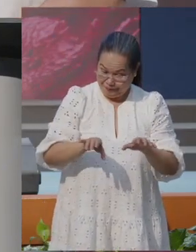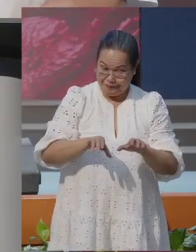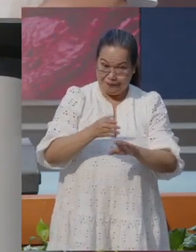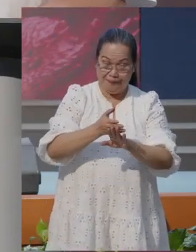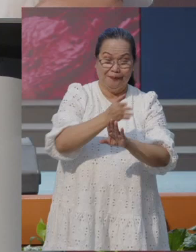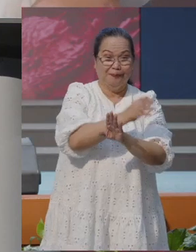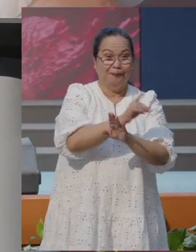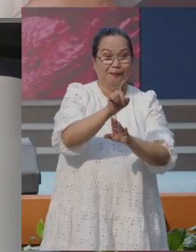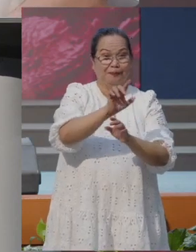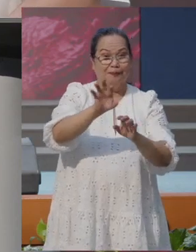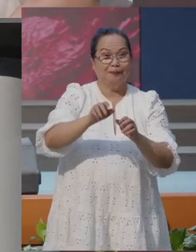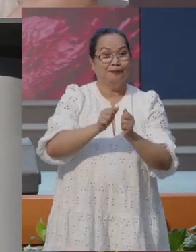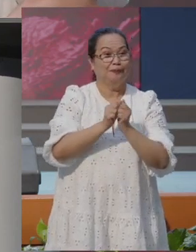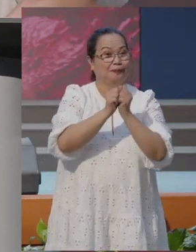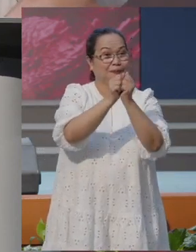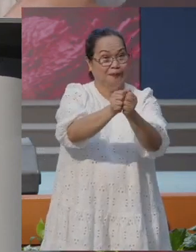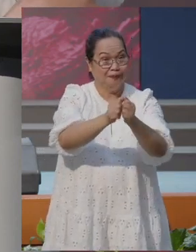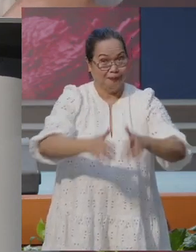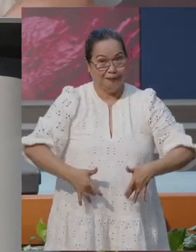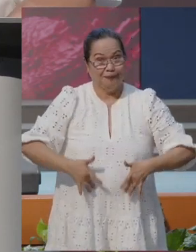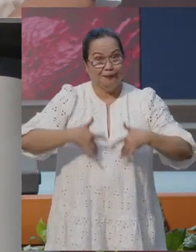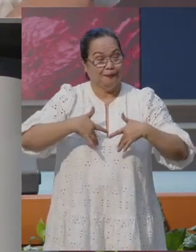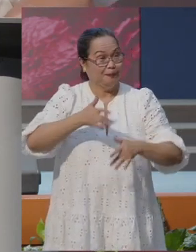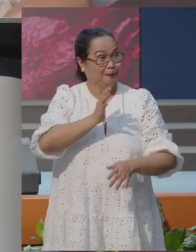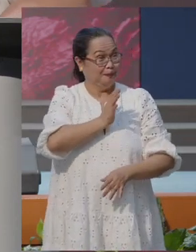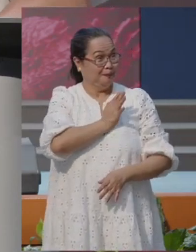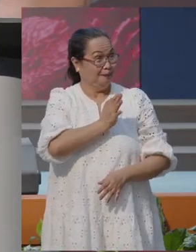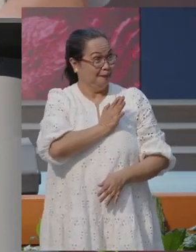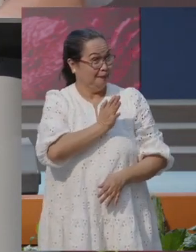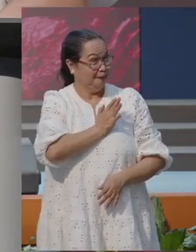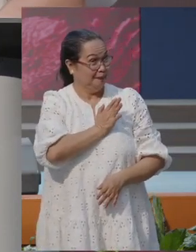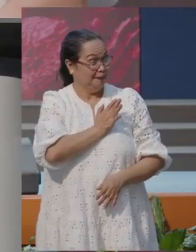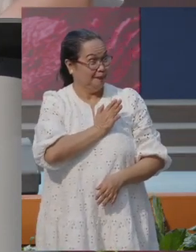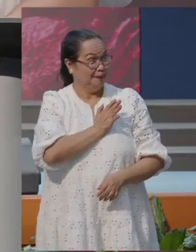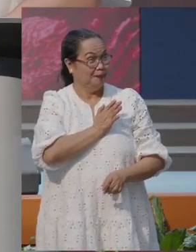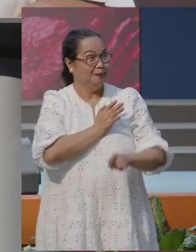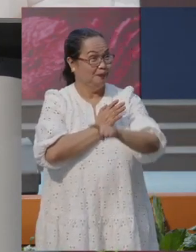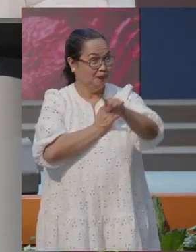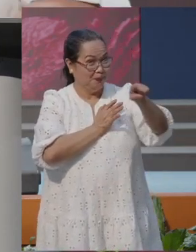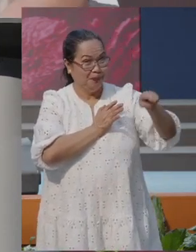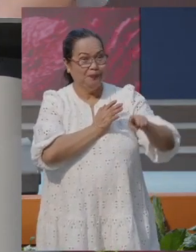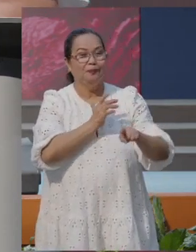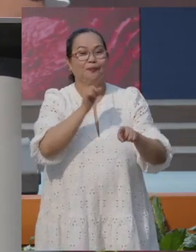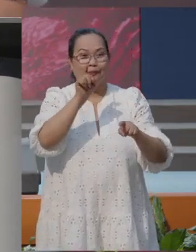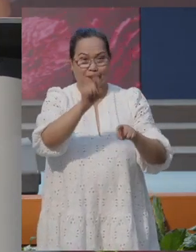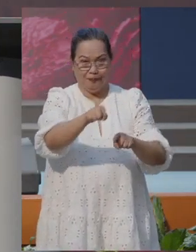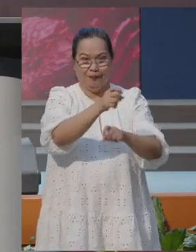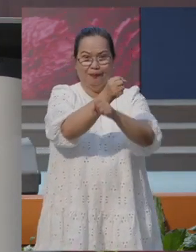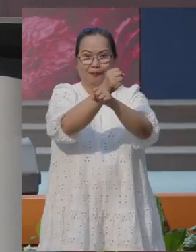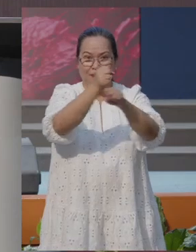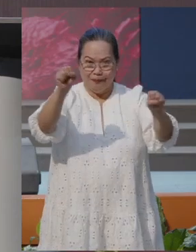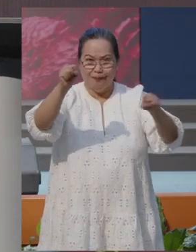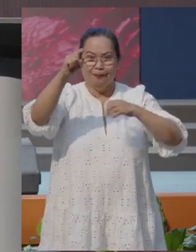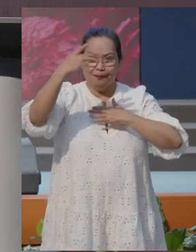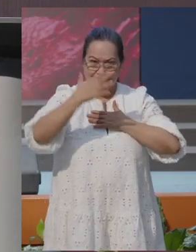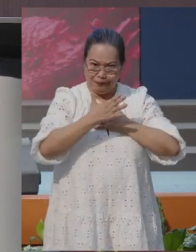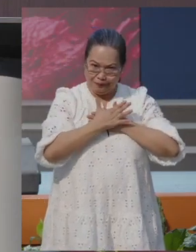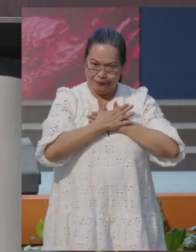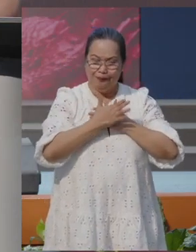should walk in them. Tinawag po tayo to do good works. We were saved by grace through